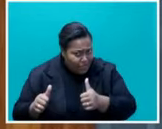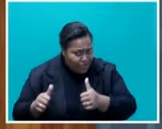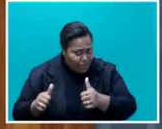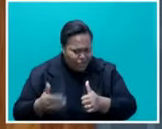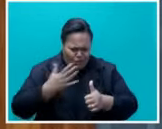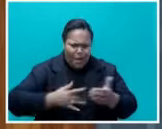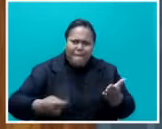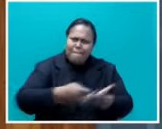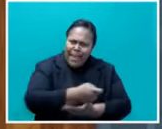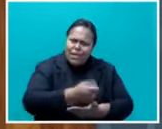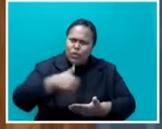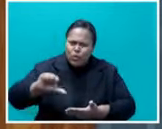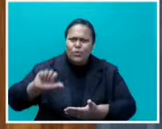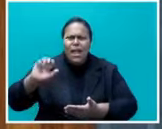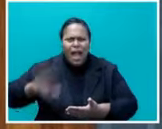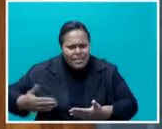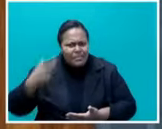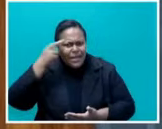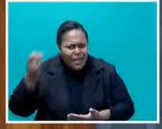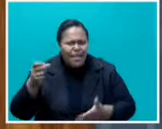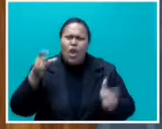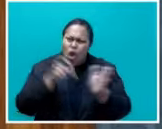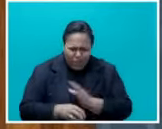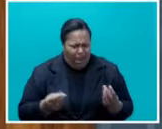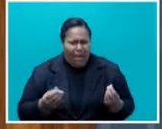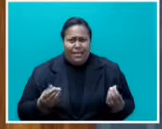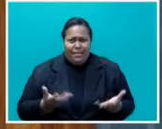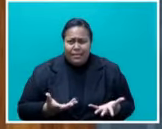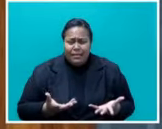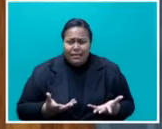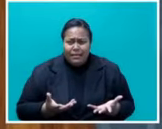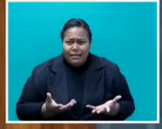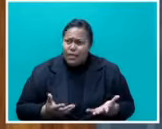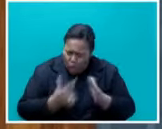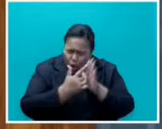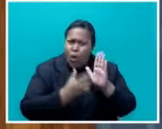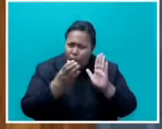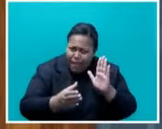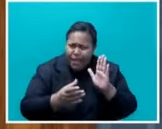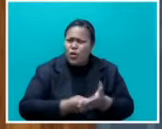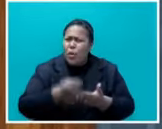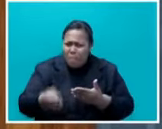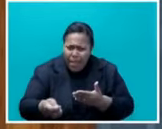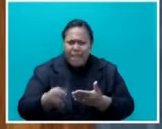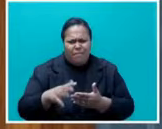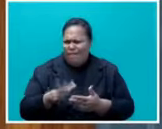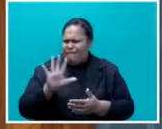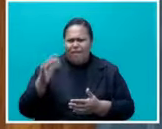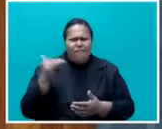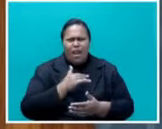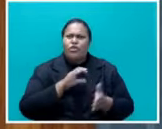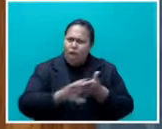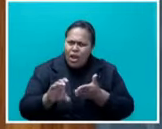name. And Honourable Speaker, that costs money. Yeah, you have to go to a lawyer and have almost up to $500 to